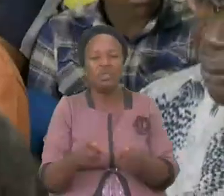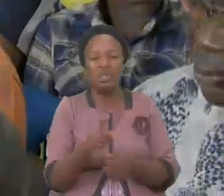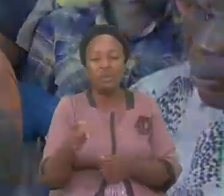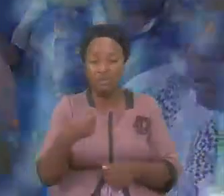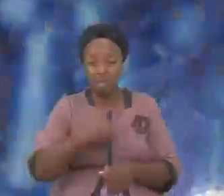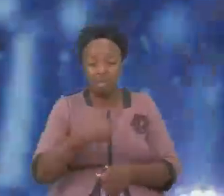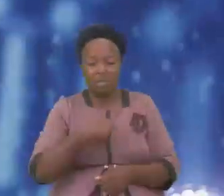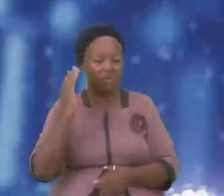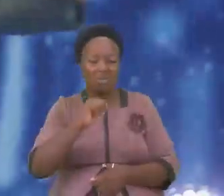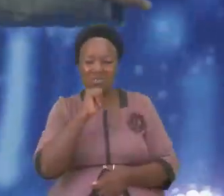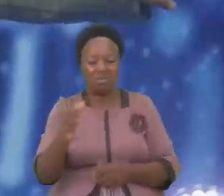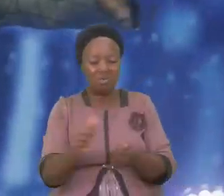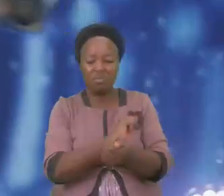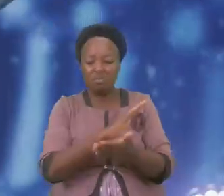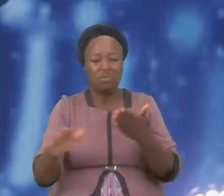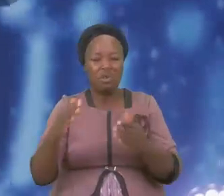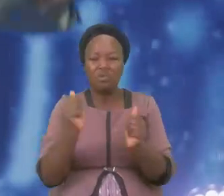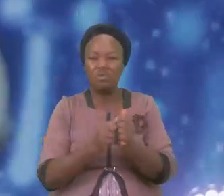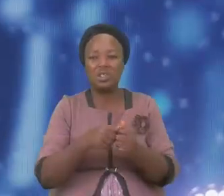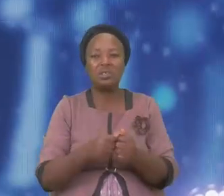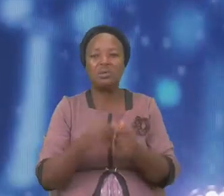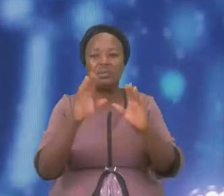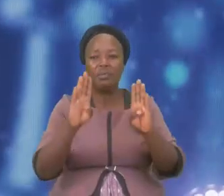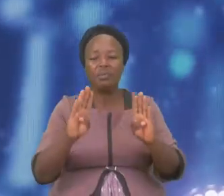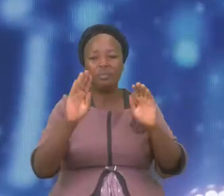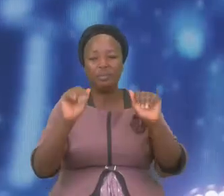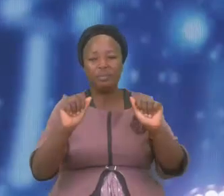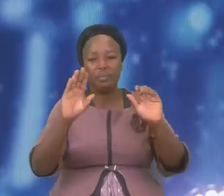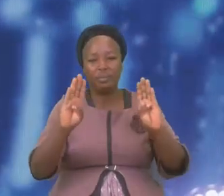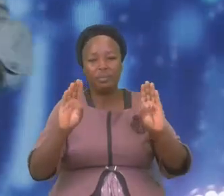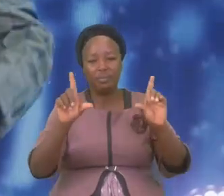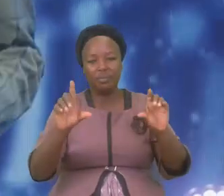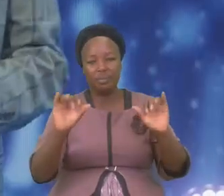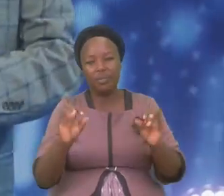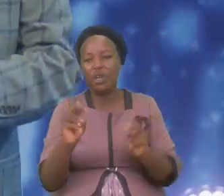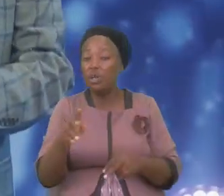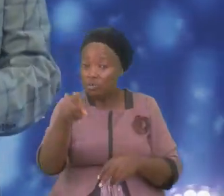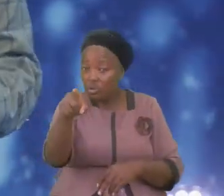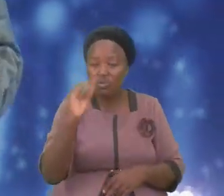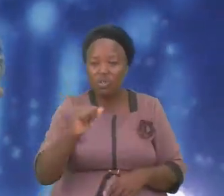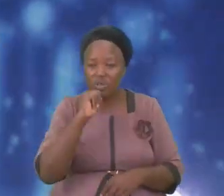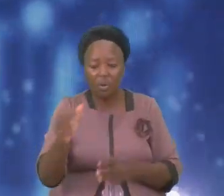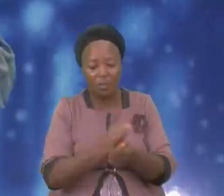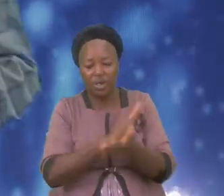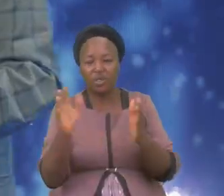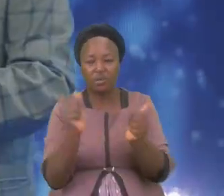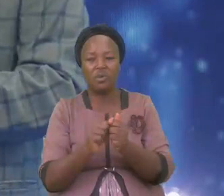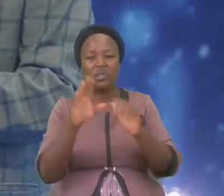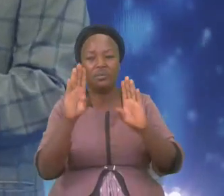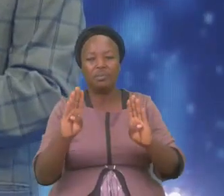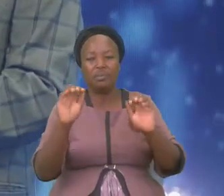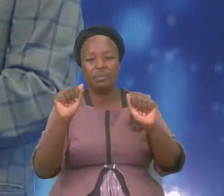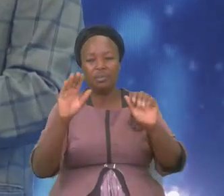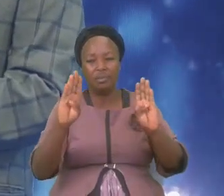from heaven upon the children of men everywhere to see if there were any